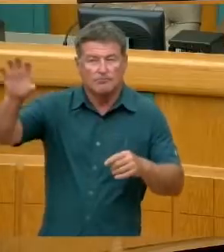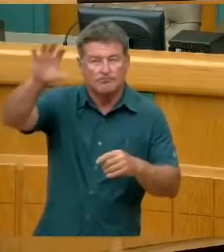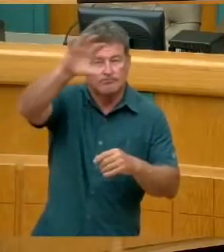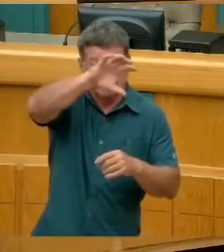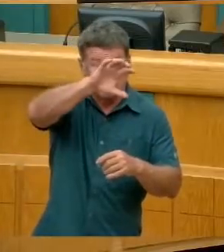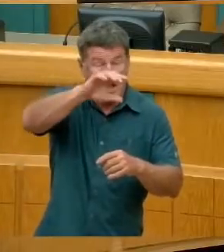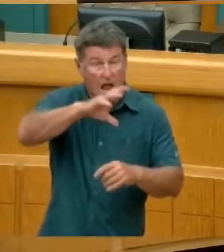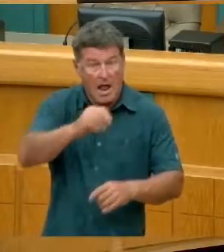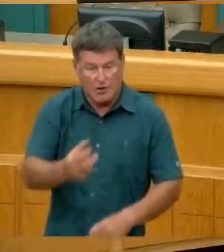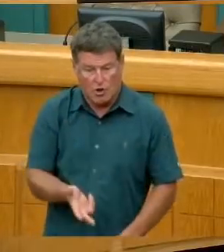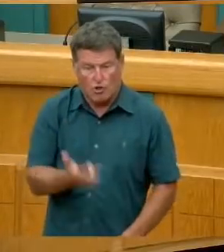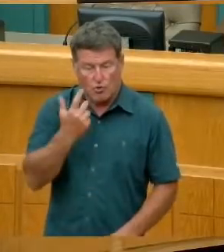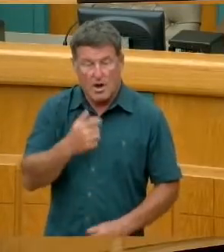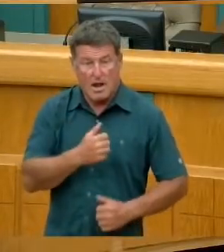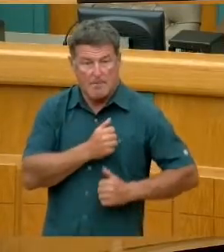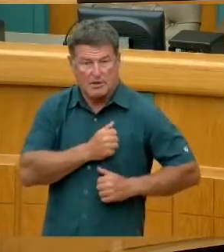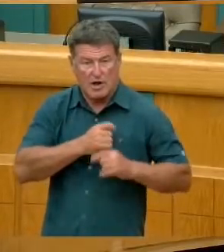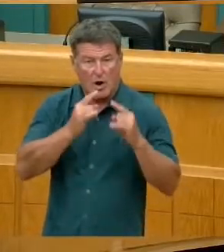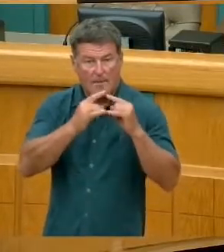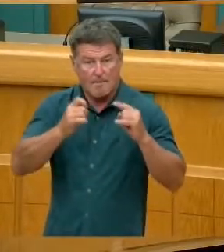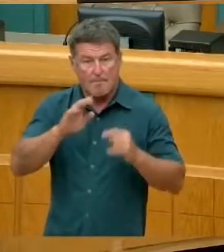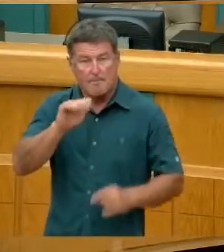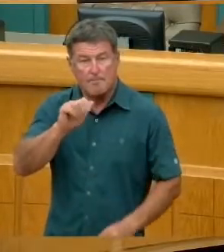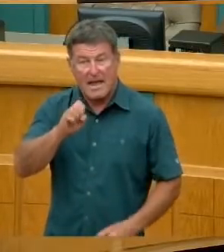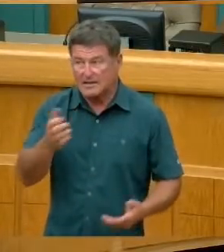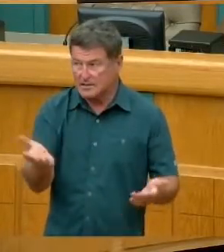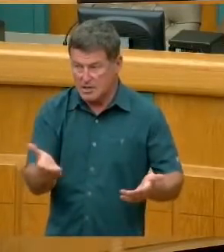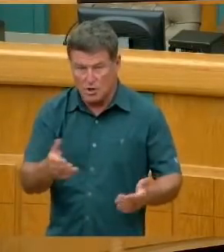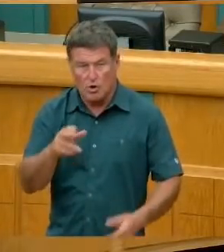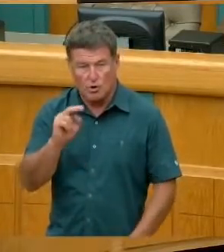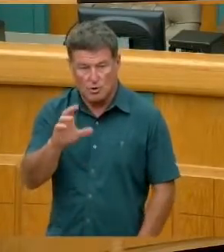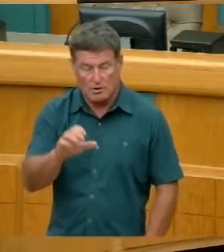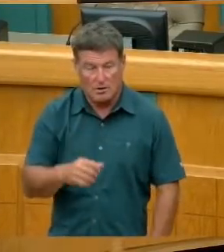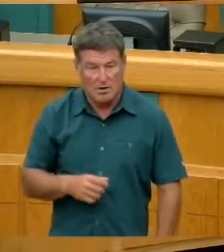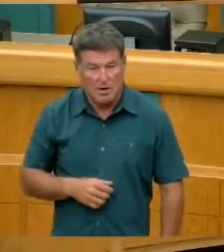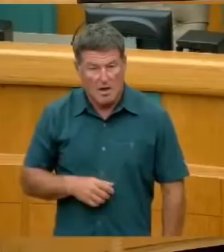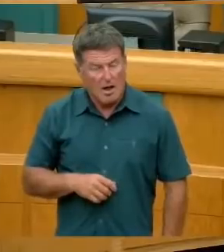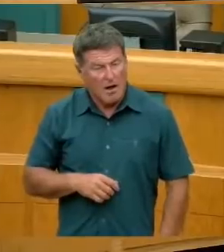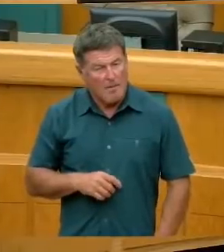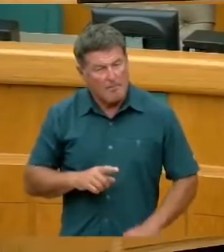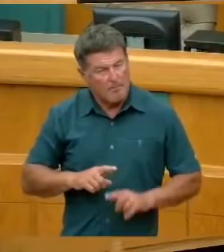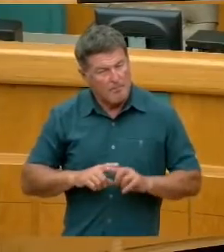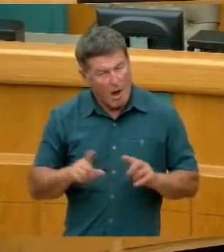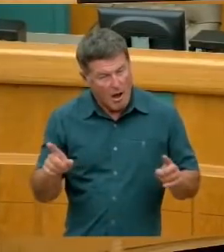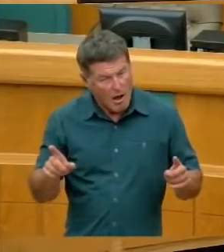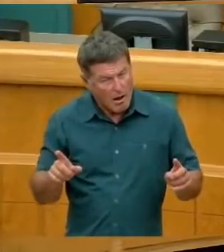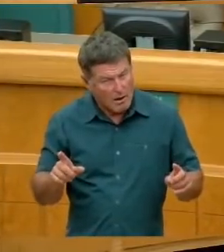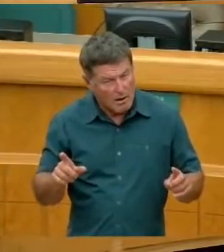yet, what does it say to us that the